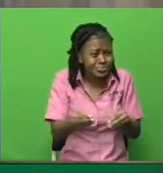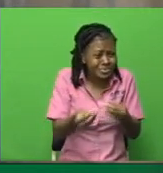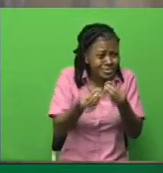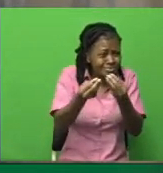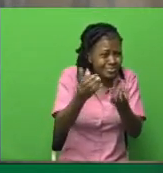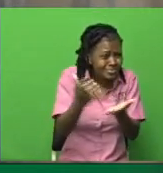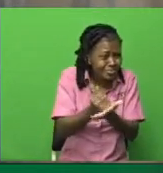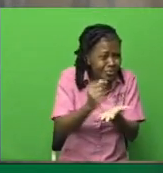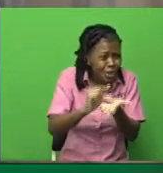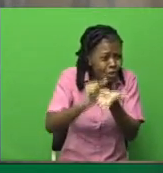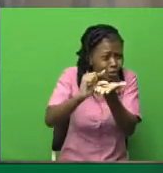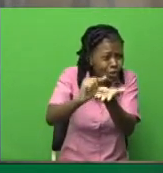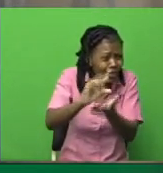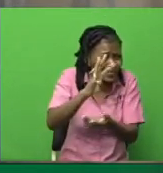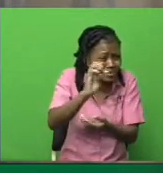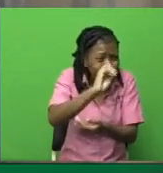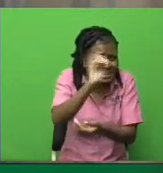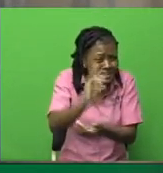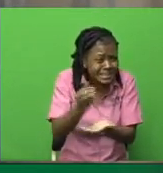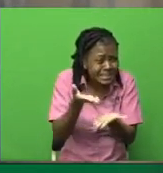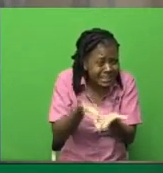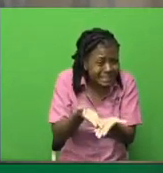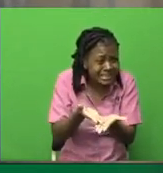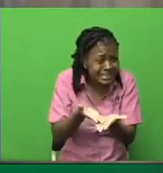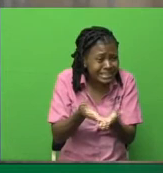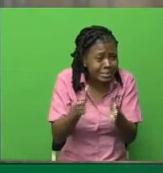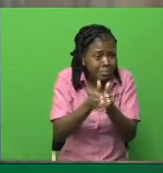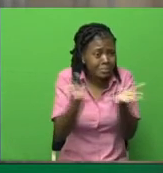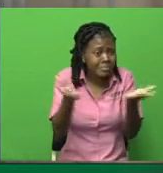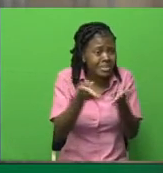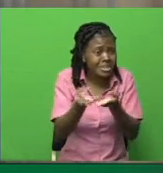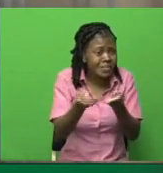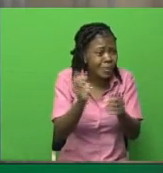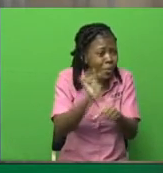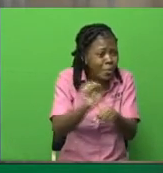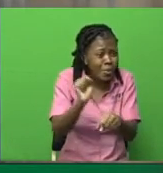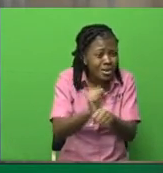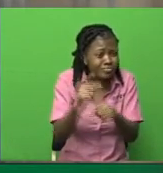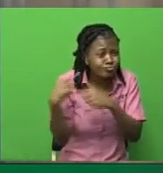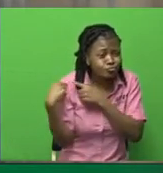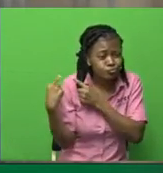to do hard-working Public Service who have kept our nation going